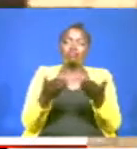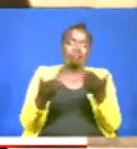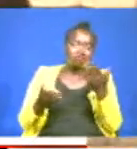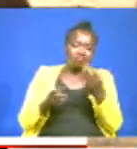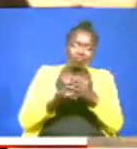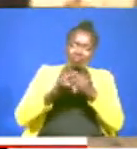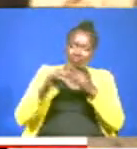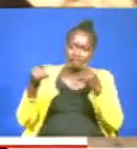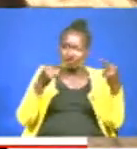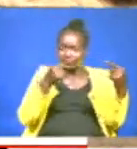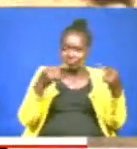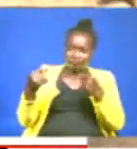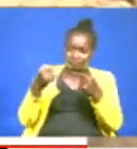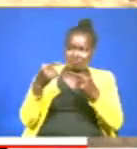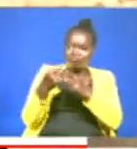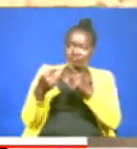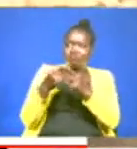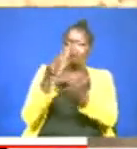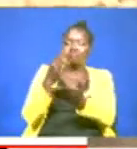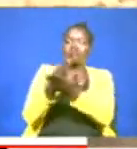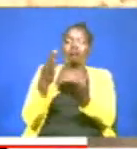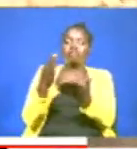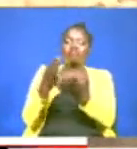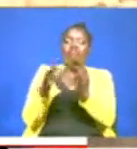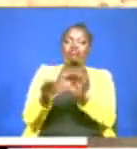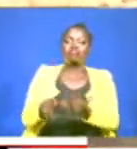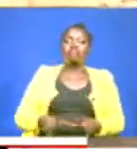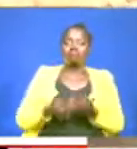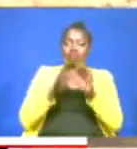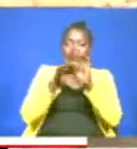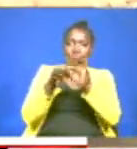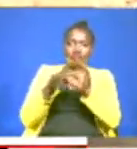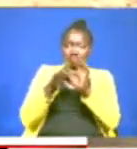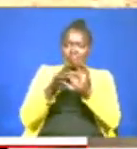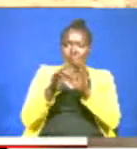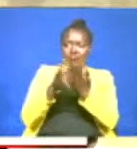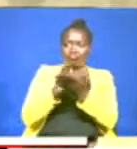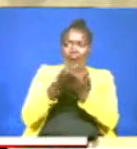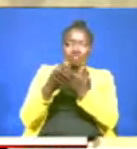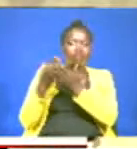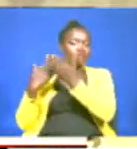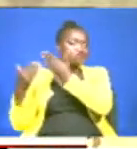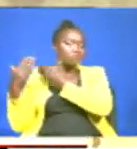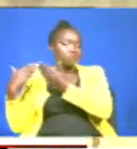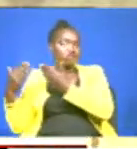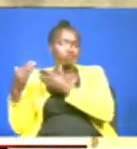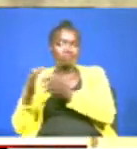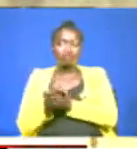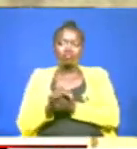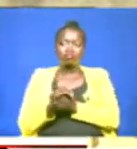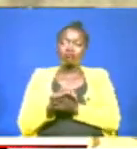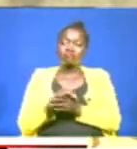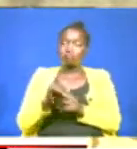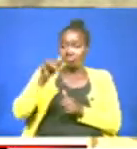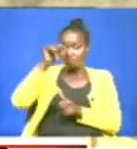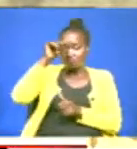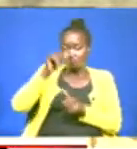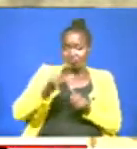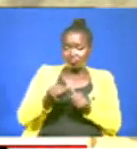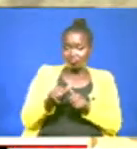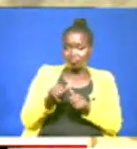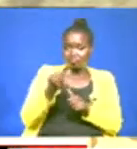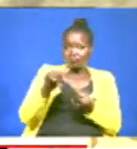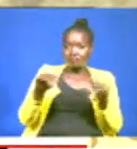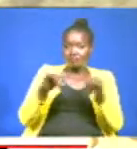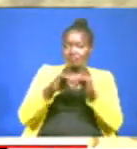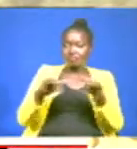decades to cease fire and coexist owing to their shared lineage. Let us remember that separated